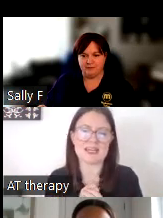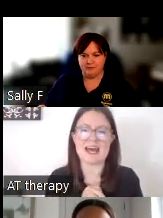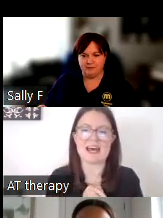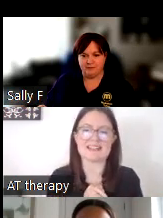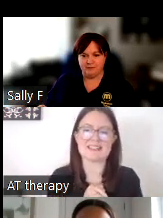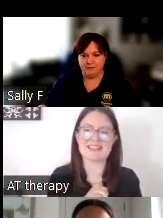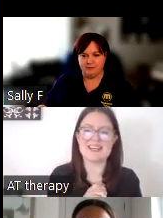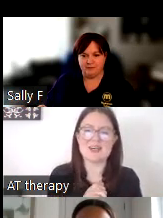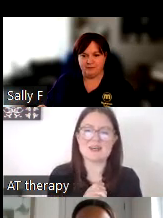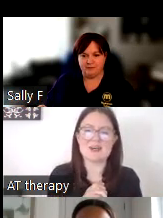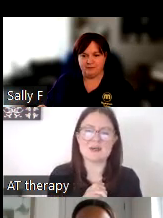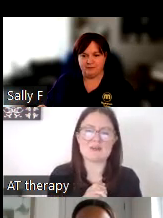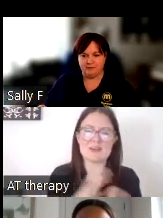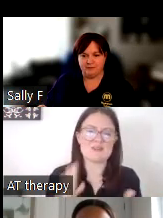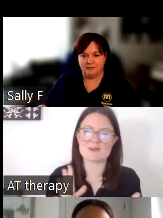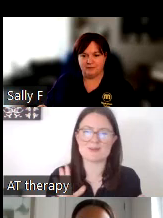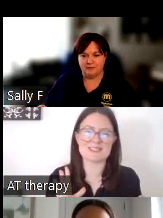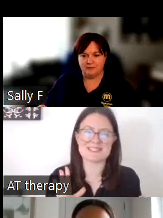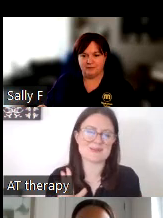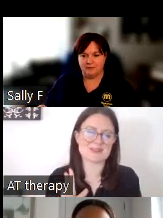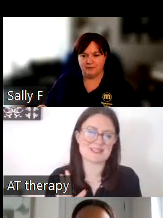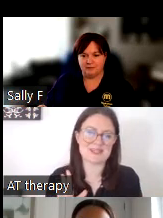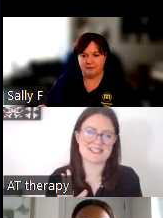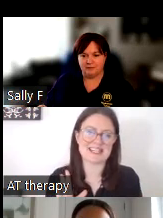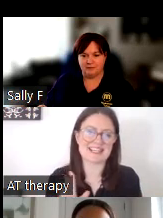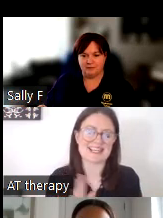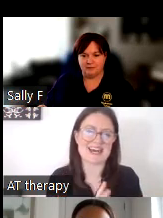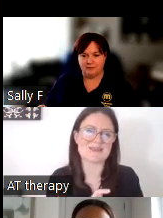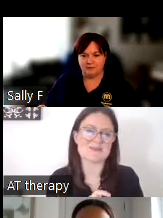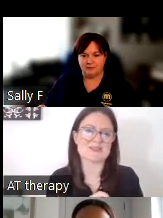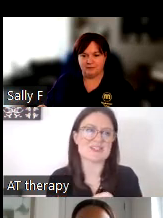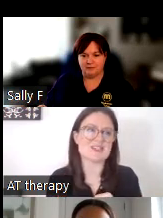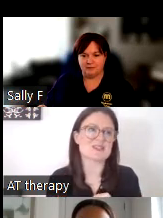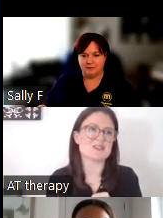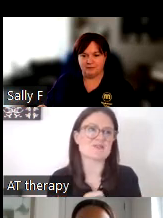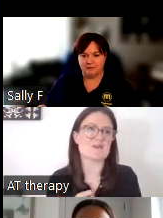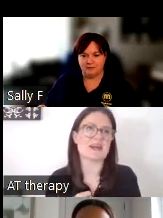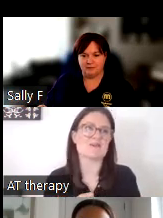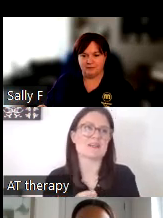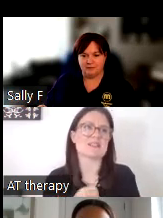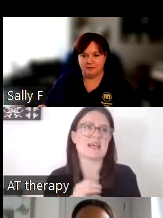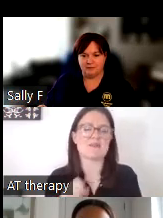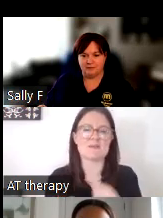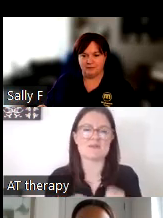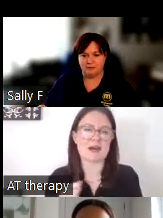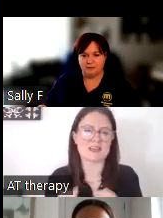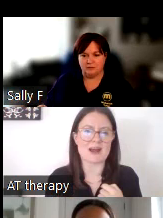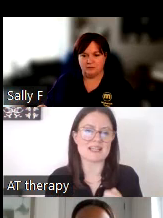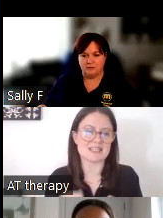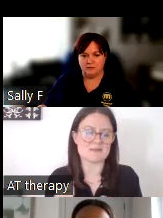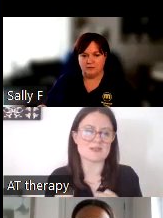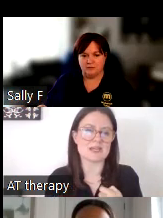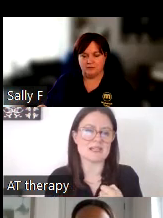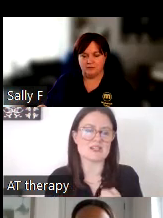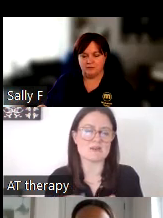come in and her favourite reward symbol is missing. So she used to love going out and having a bit of a bike